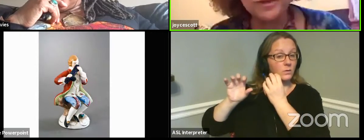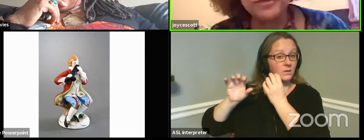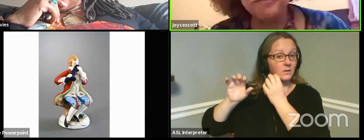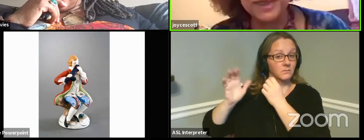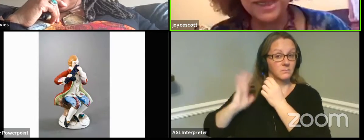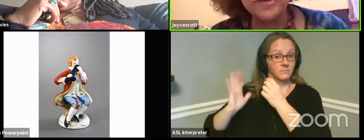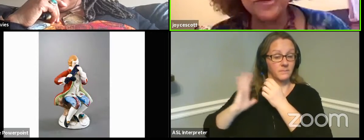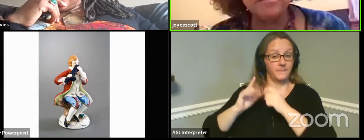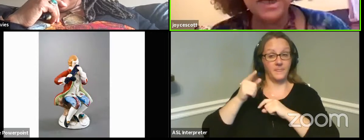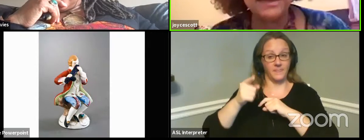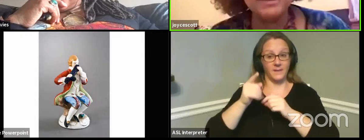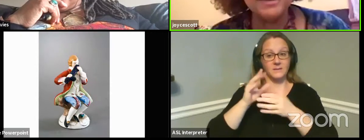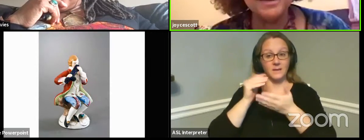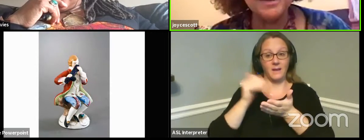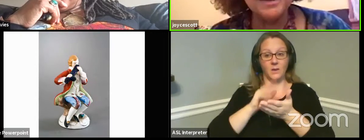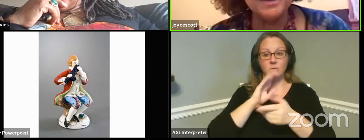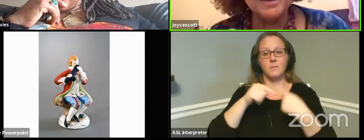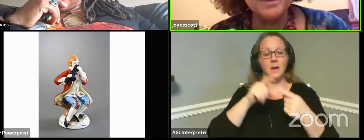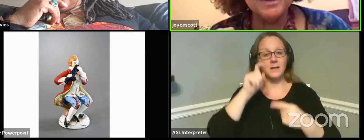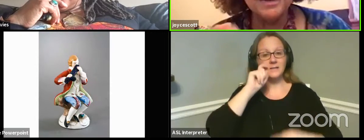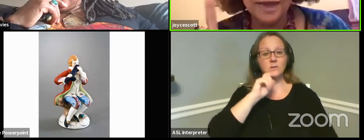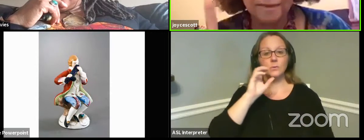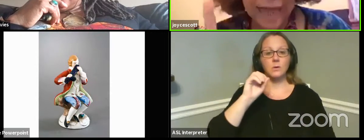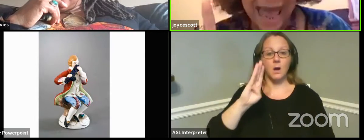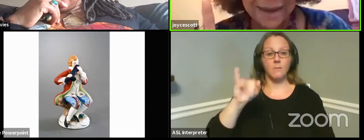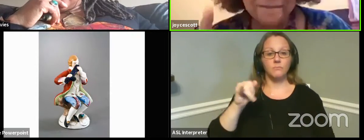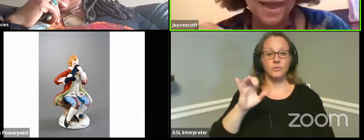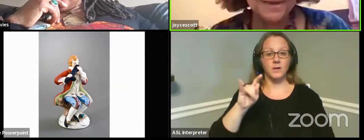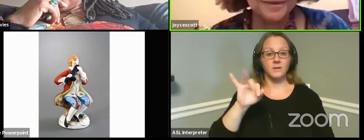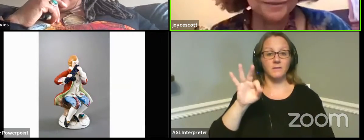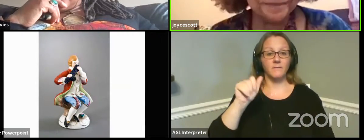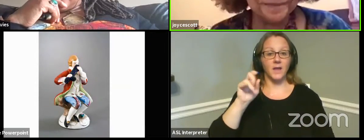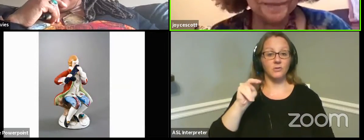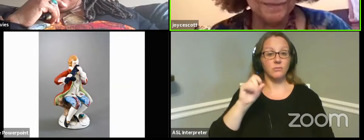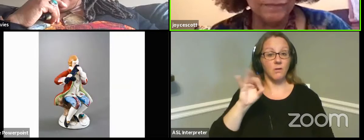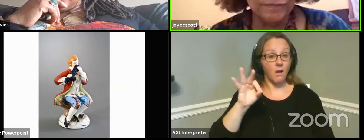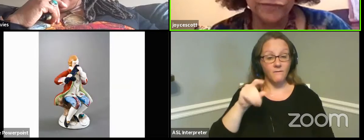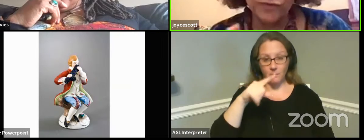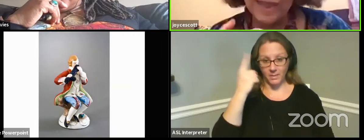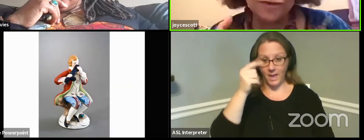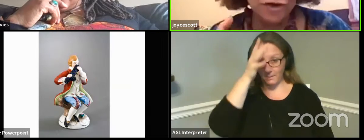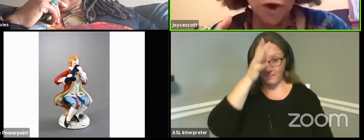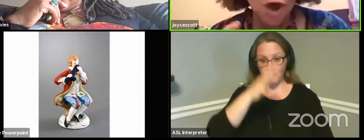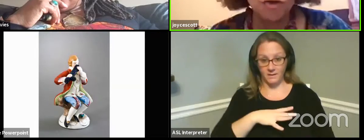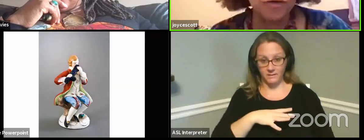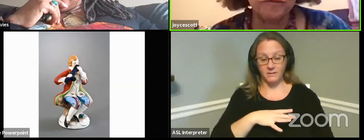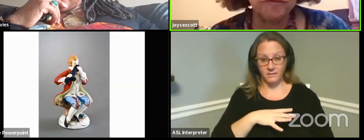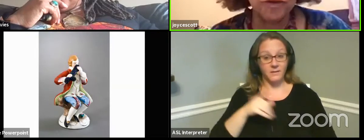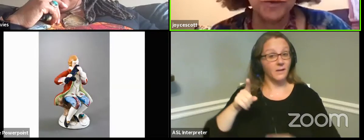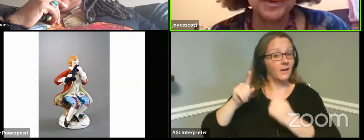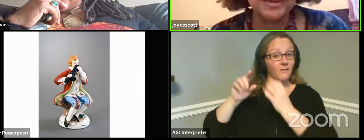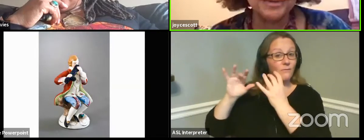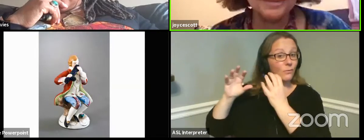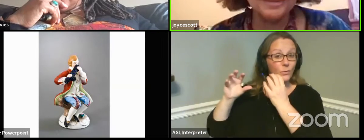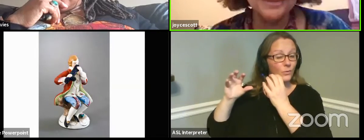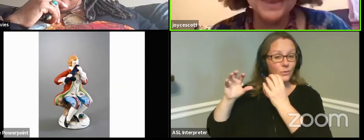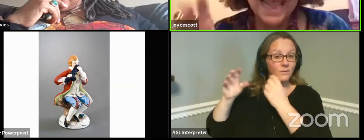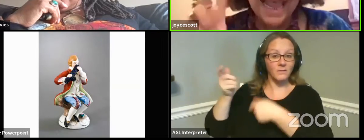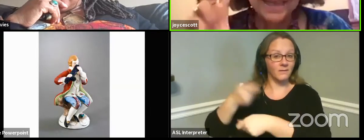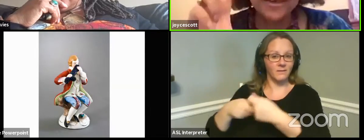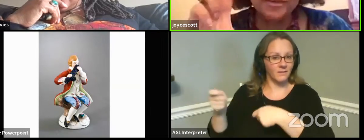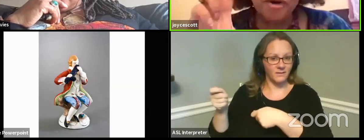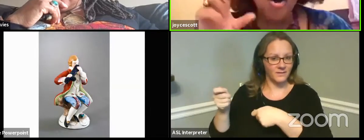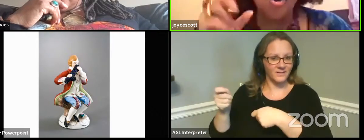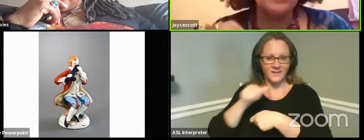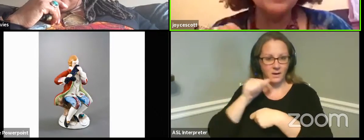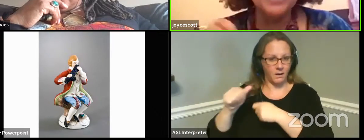sexual objectification of men. Black men. So that's no longer a flute.